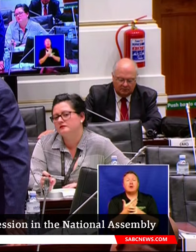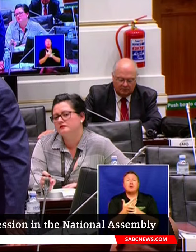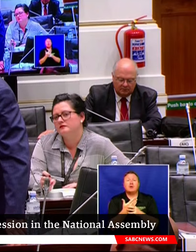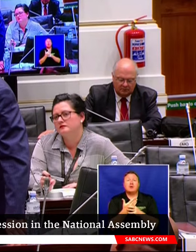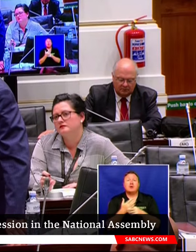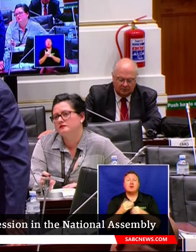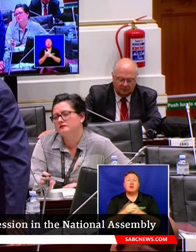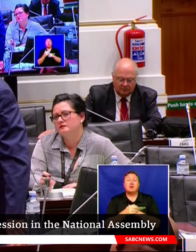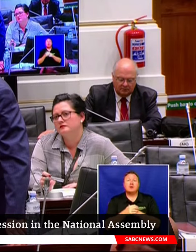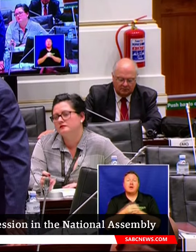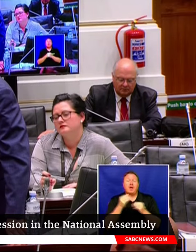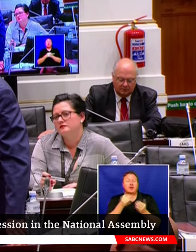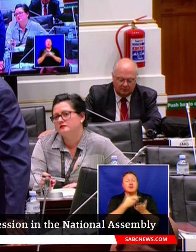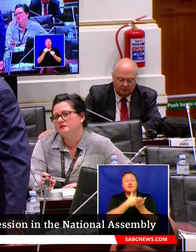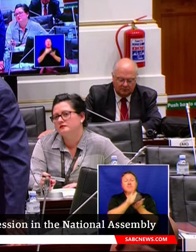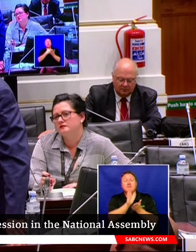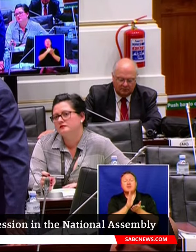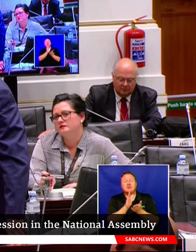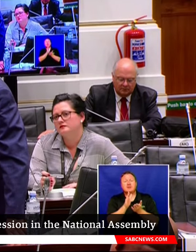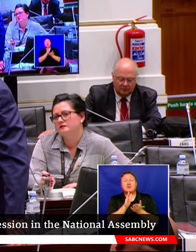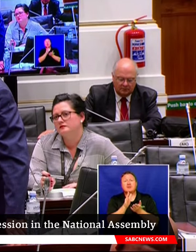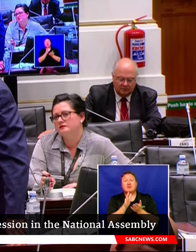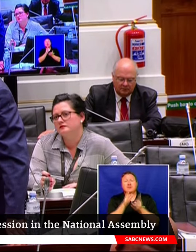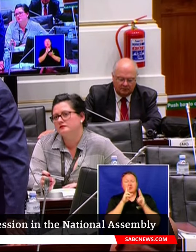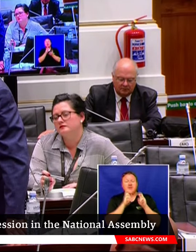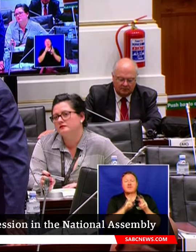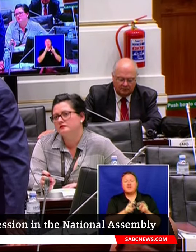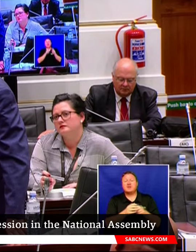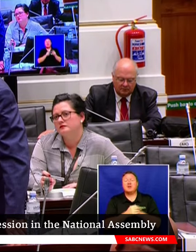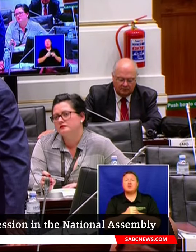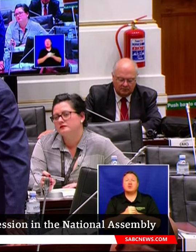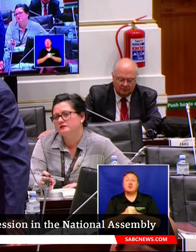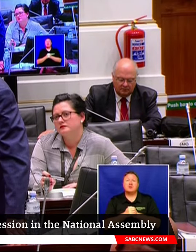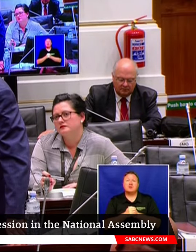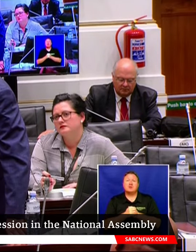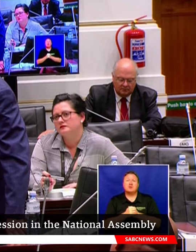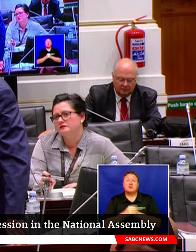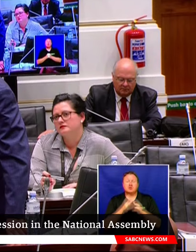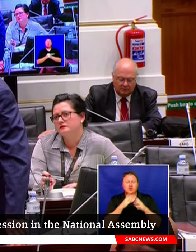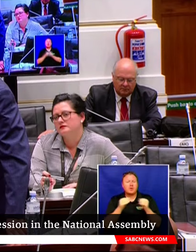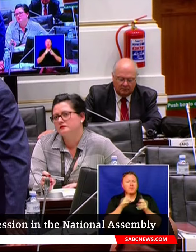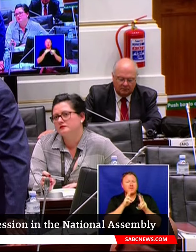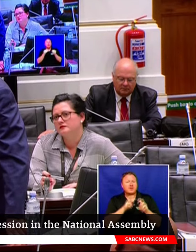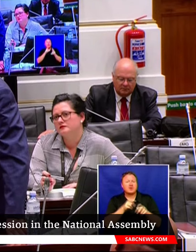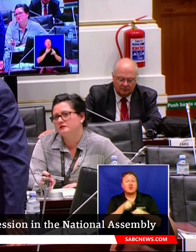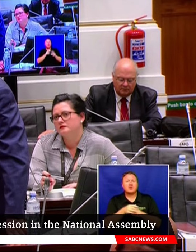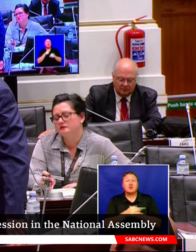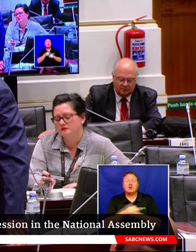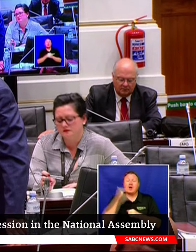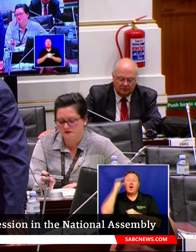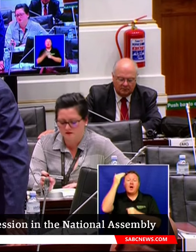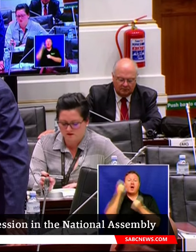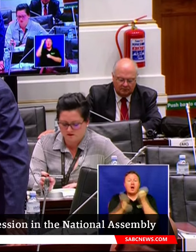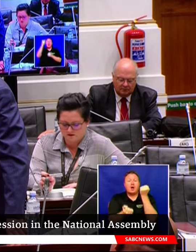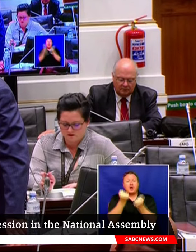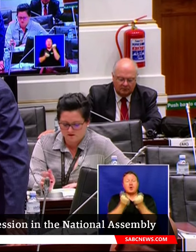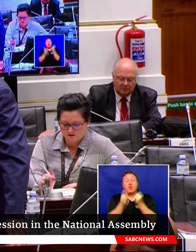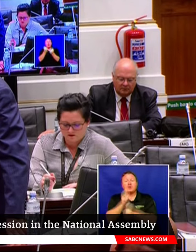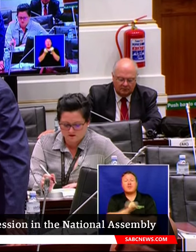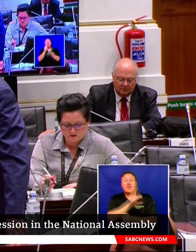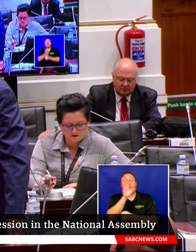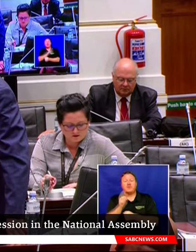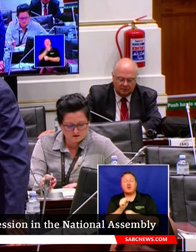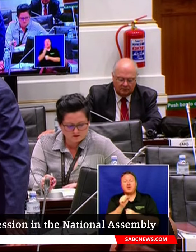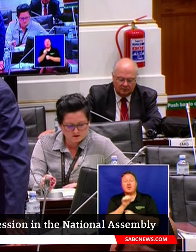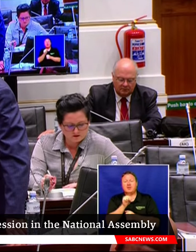even dismissed these investigations, where the High Court of South Africa then